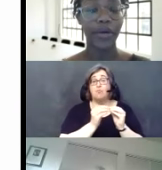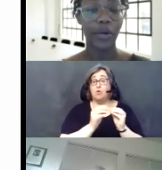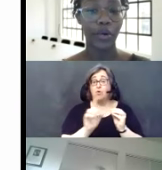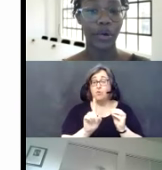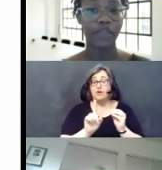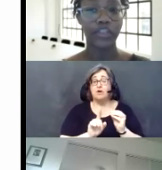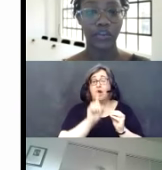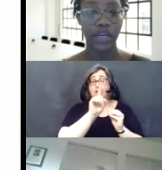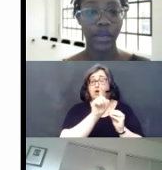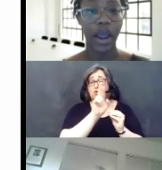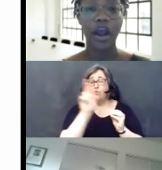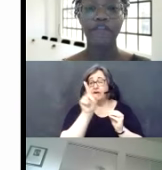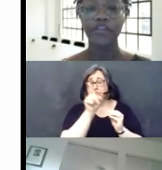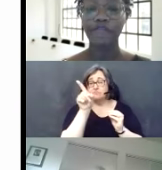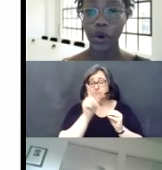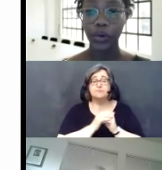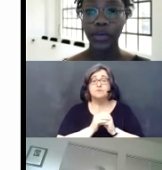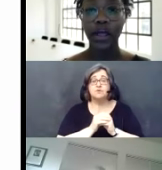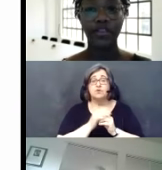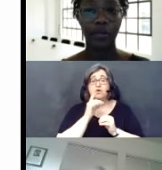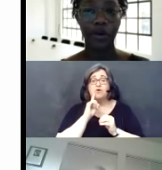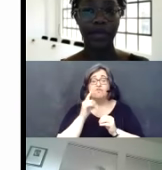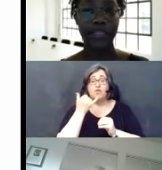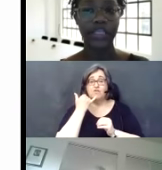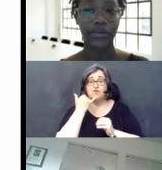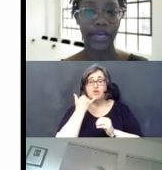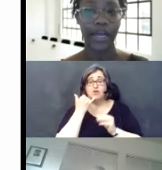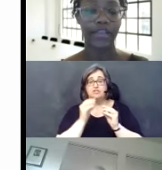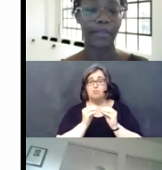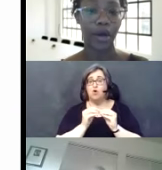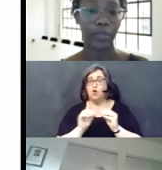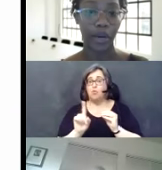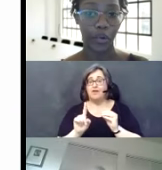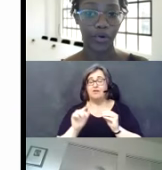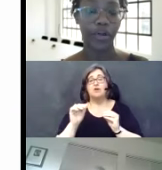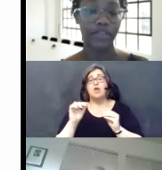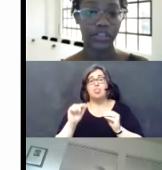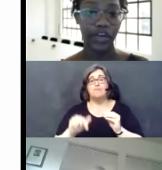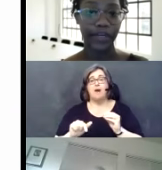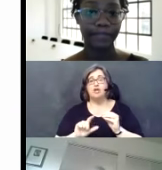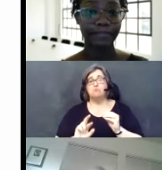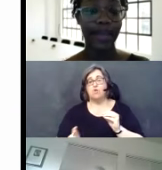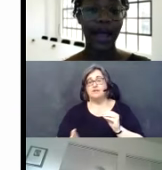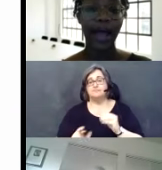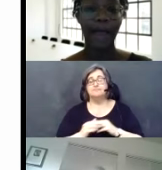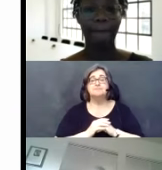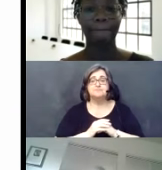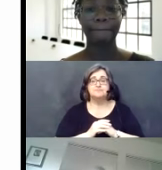the upper right corner of the screen. For the phone, the More button is located at the bottom right corner of the screen.